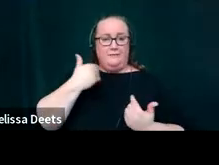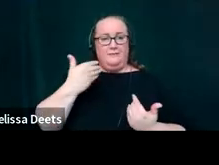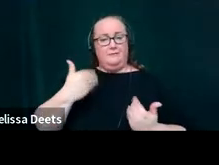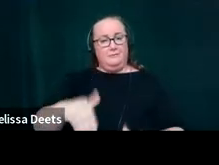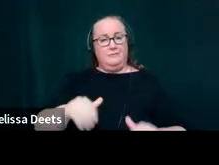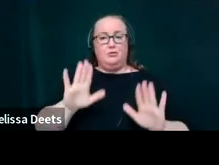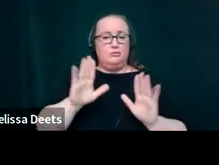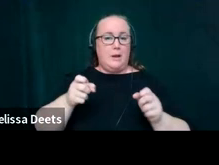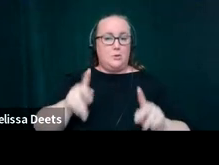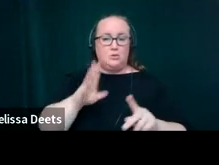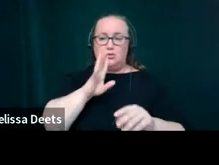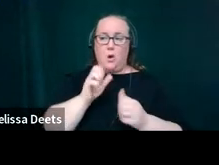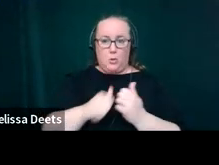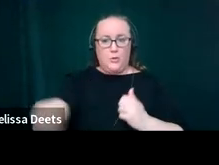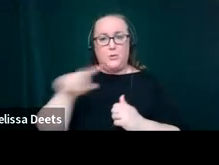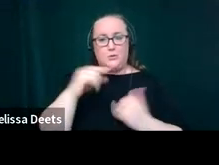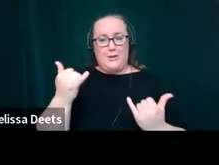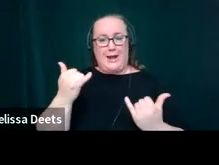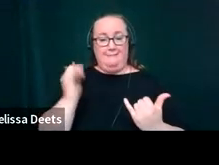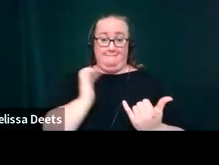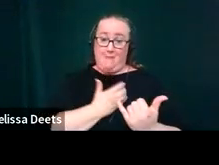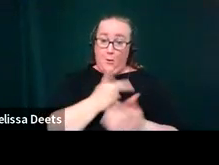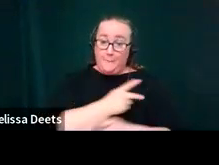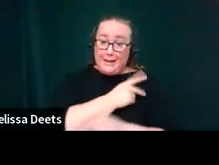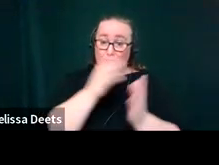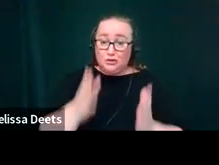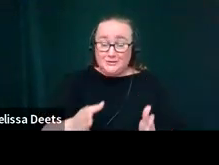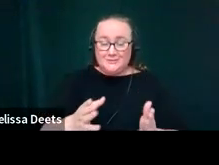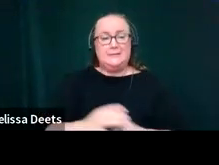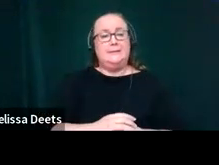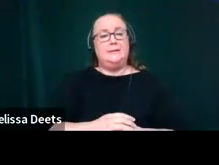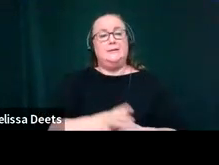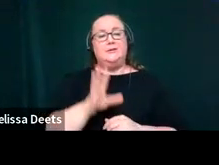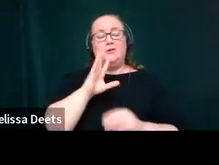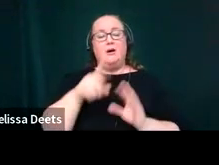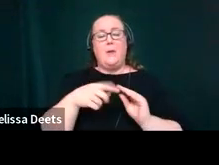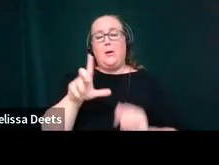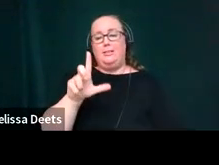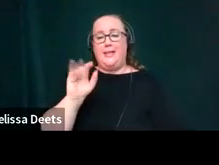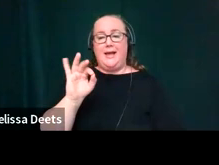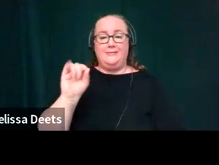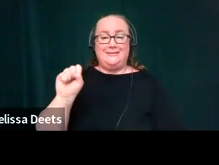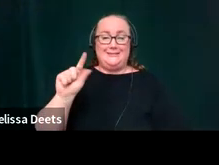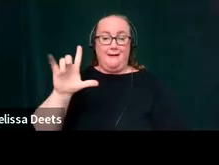to such an important audience, our patients. So today we'll be talking about lifestyle in glaucoma.